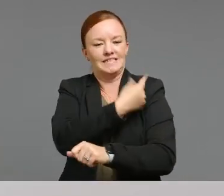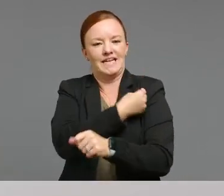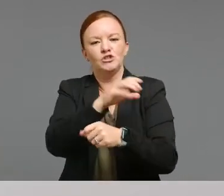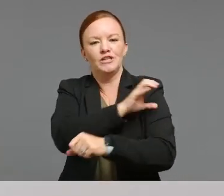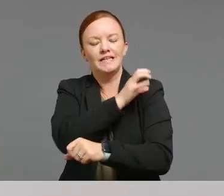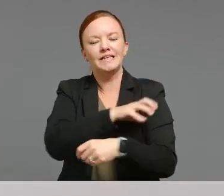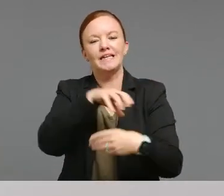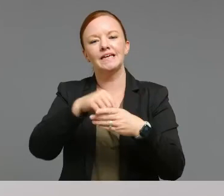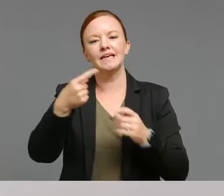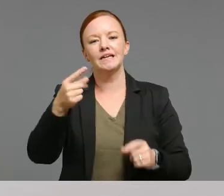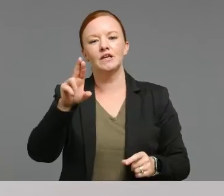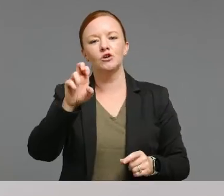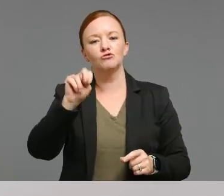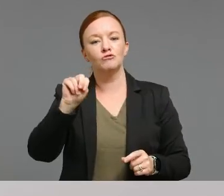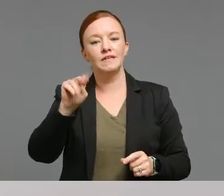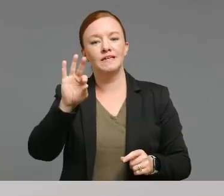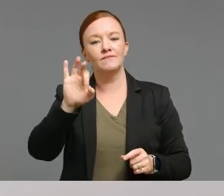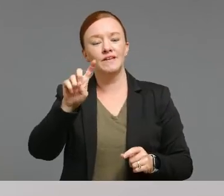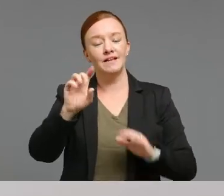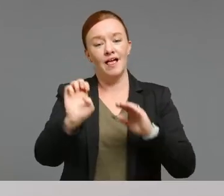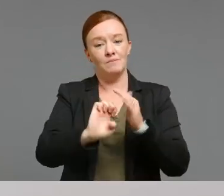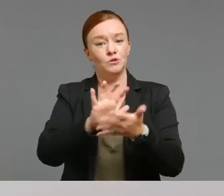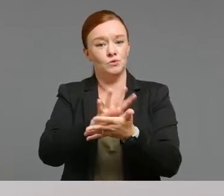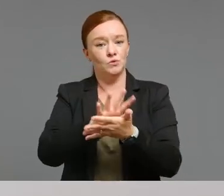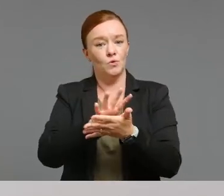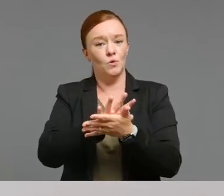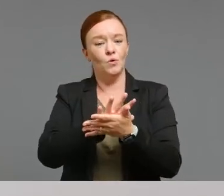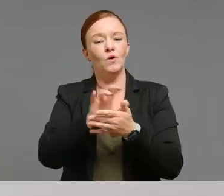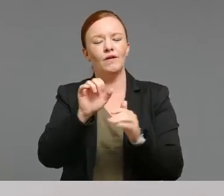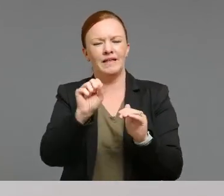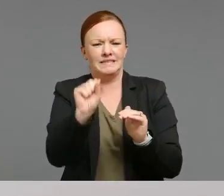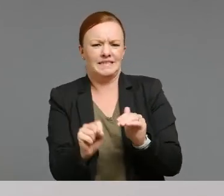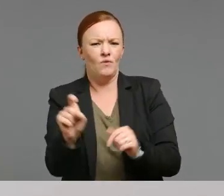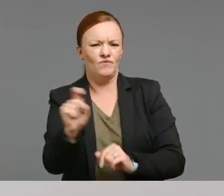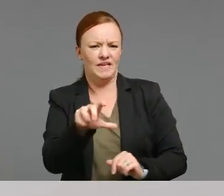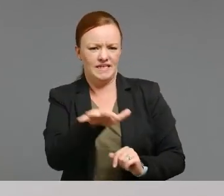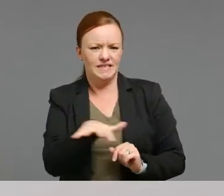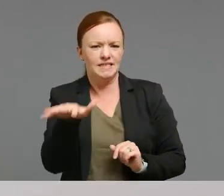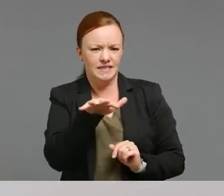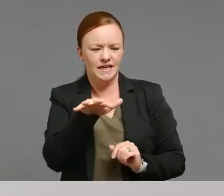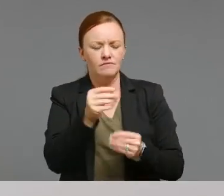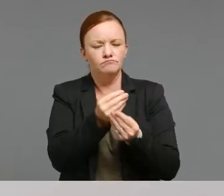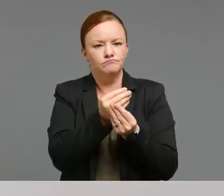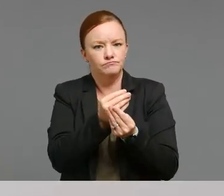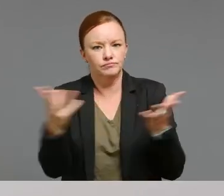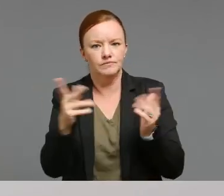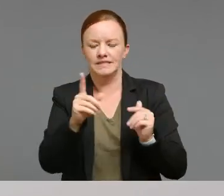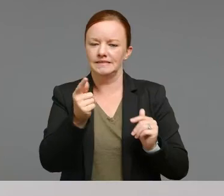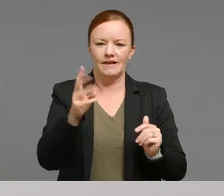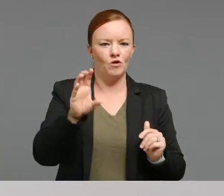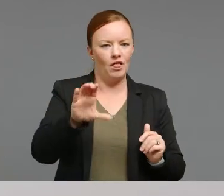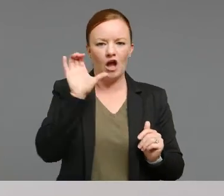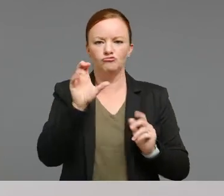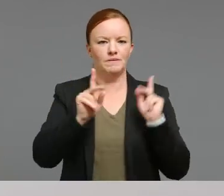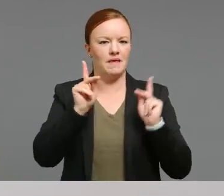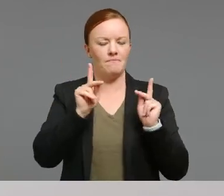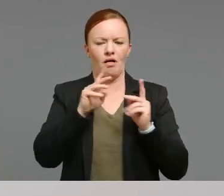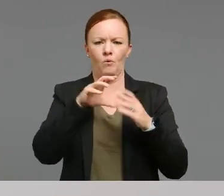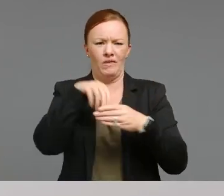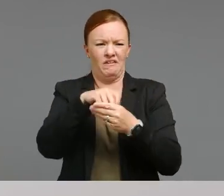District. And we vaccinated almost 700 people just in a couple of hours at that site,